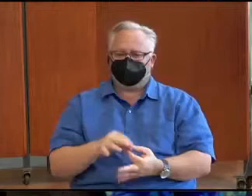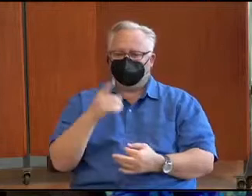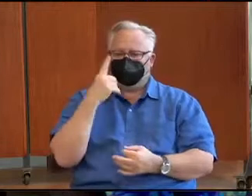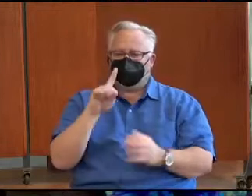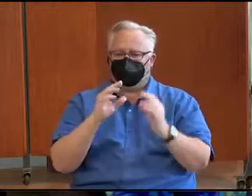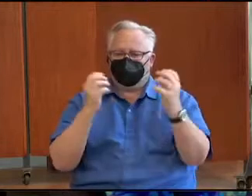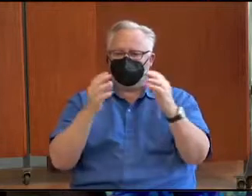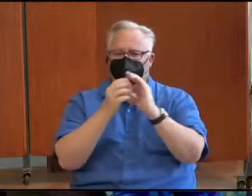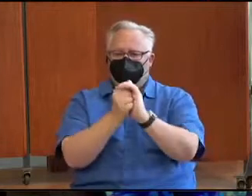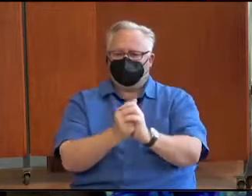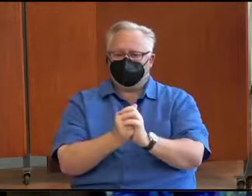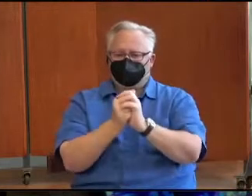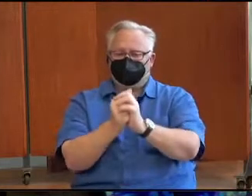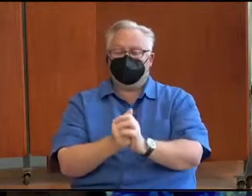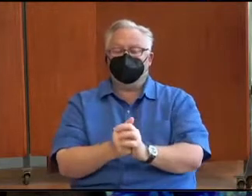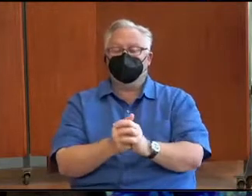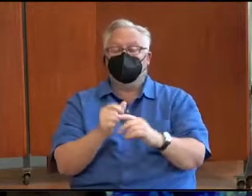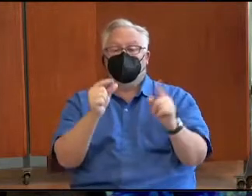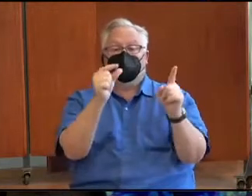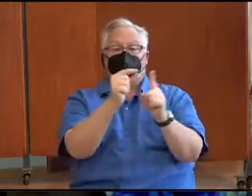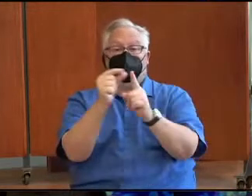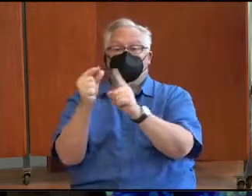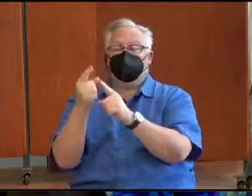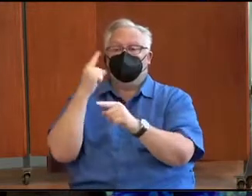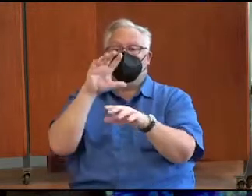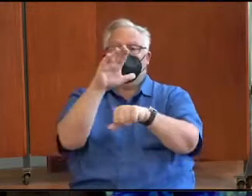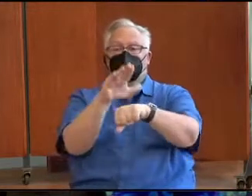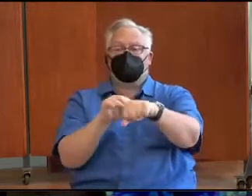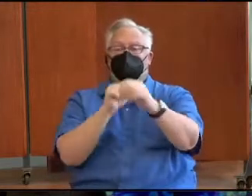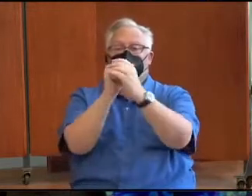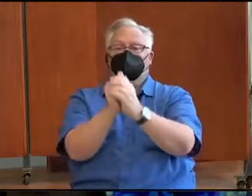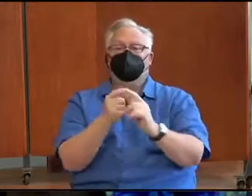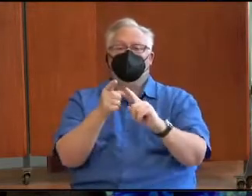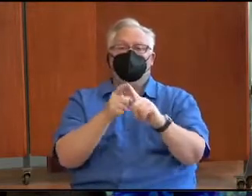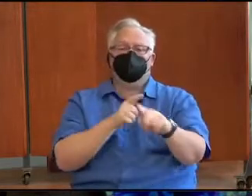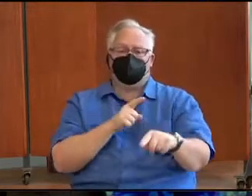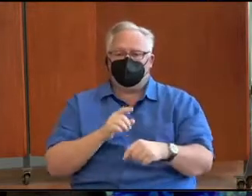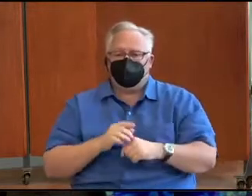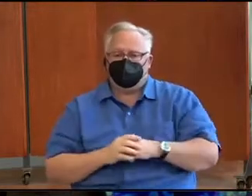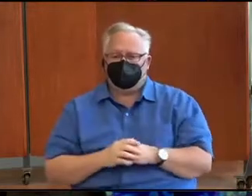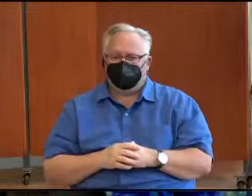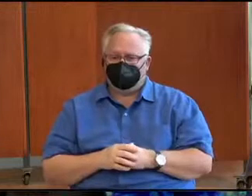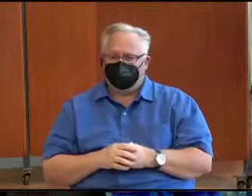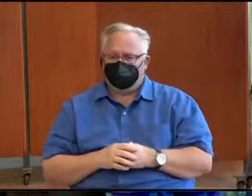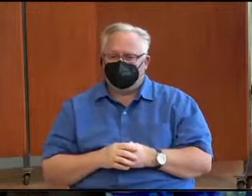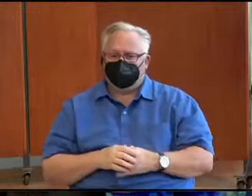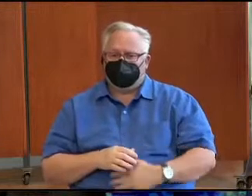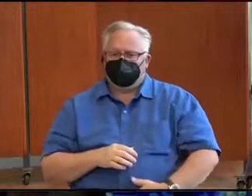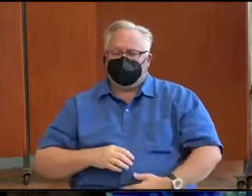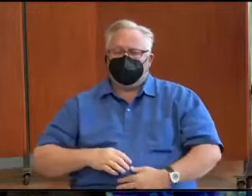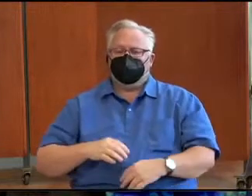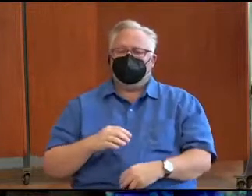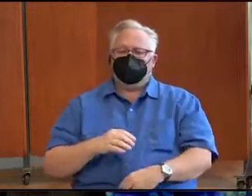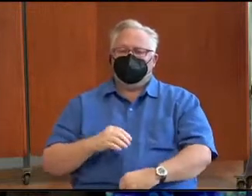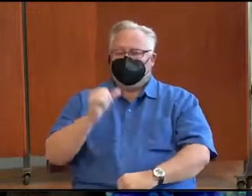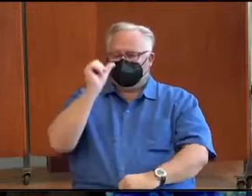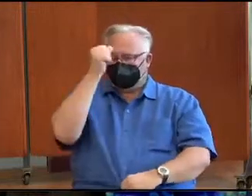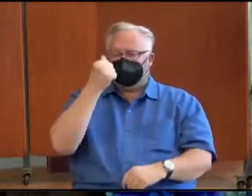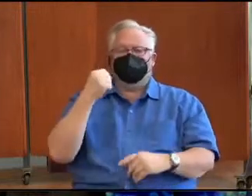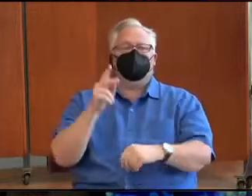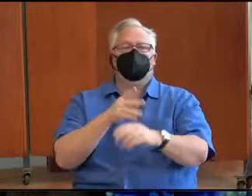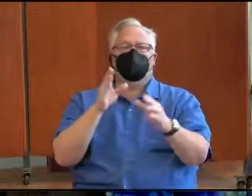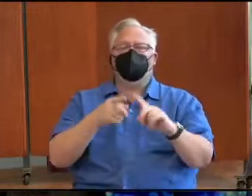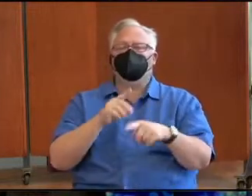The words for our call to worship are from the Indian poet of the fifth century,